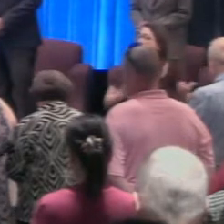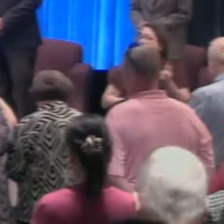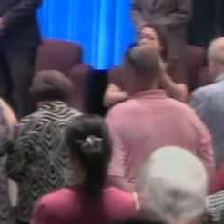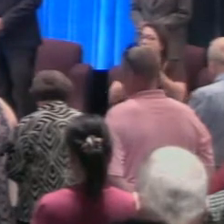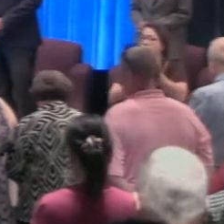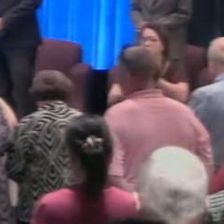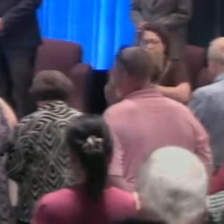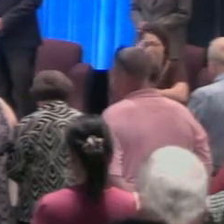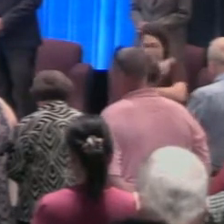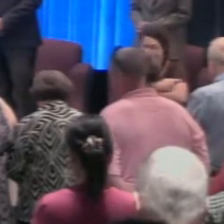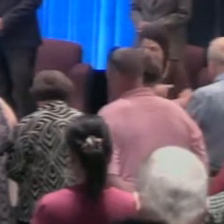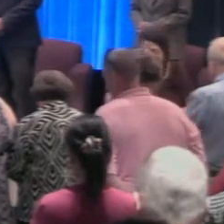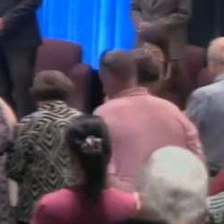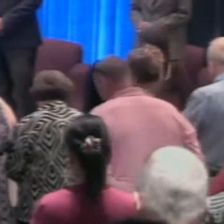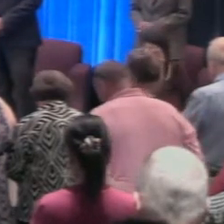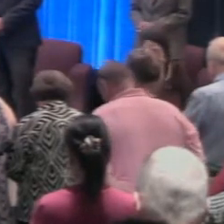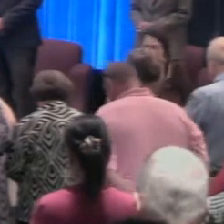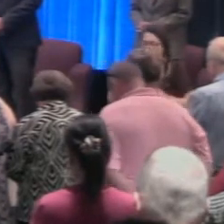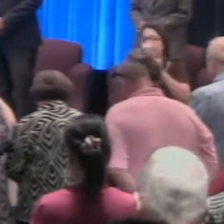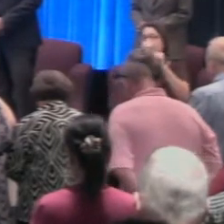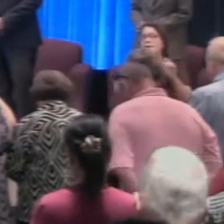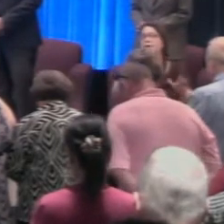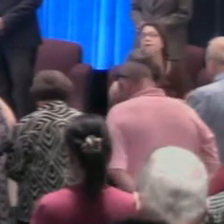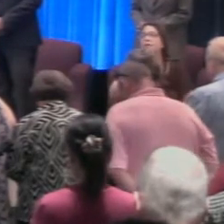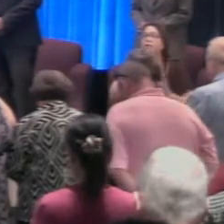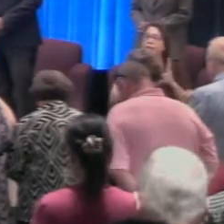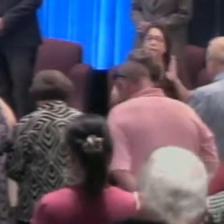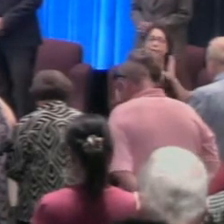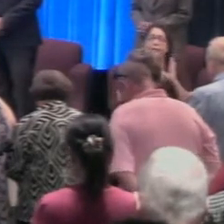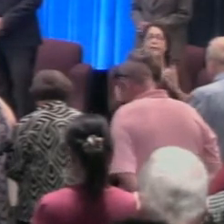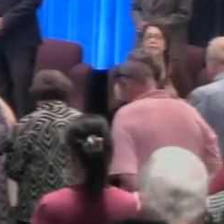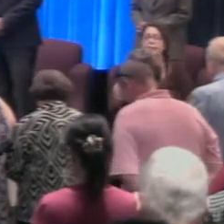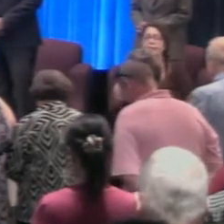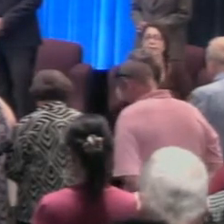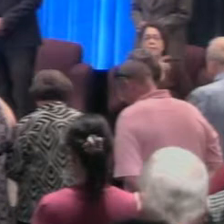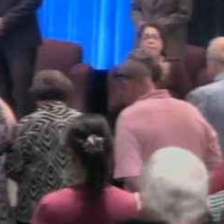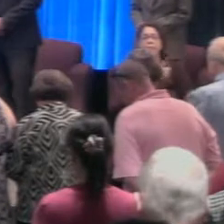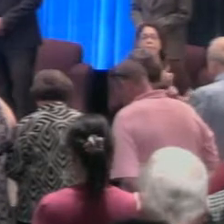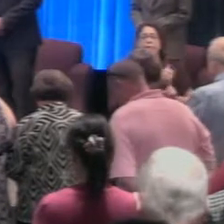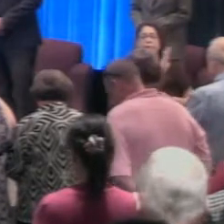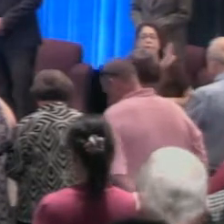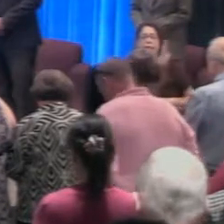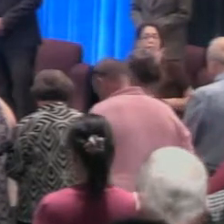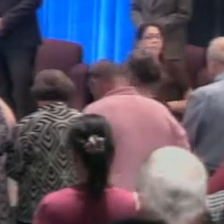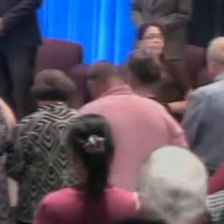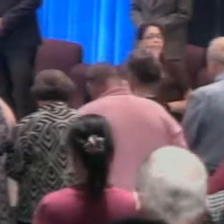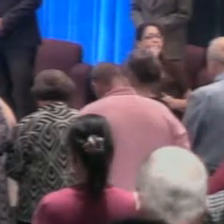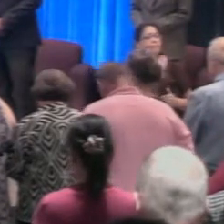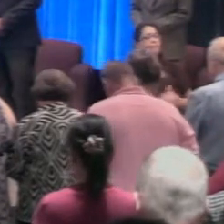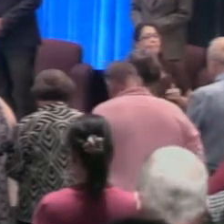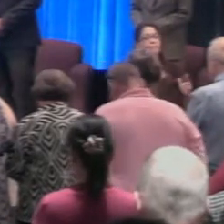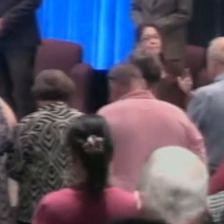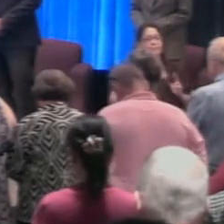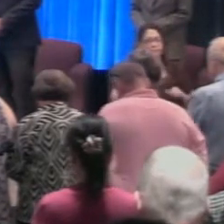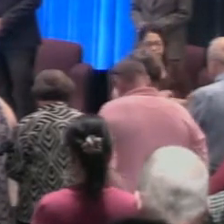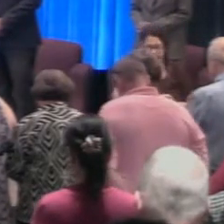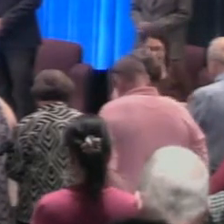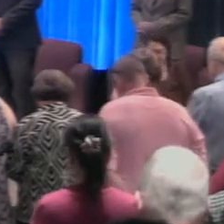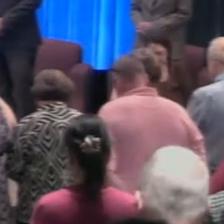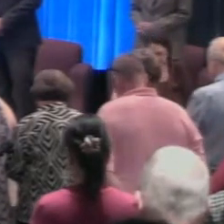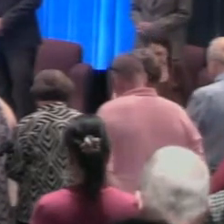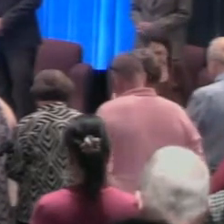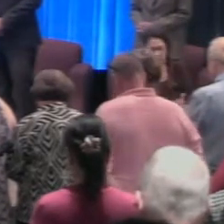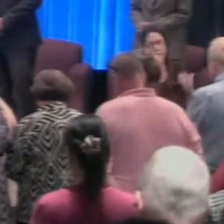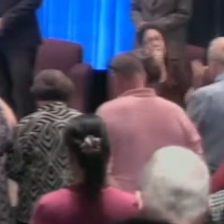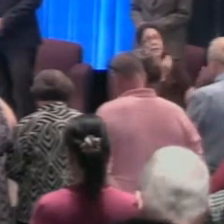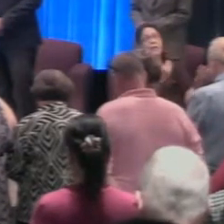this day. Bless Janet and David together to enjoy the journey that lies ahead. Again, dear God, we thank